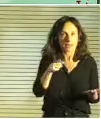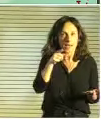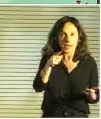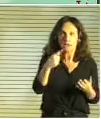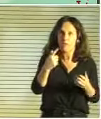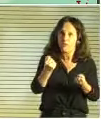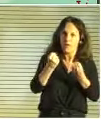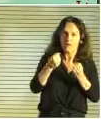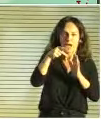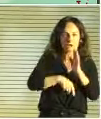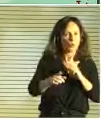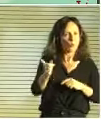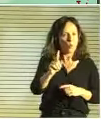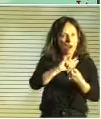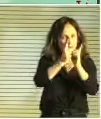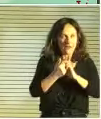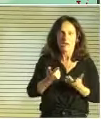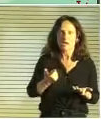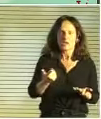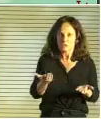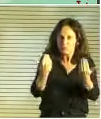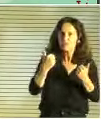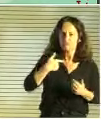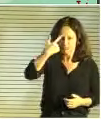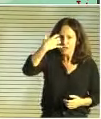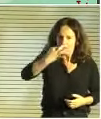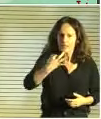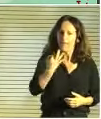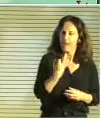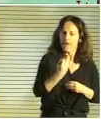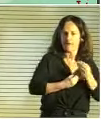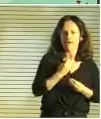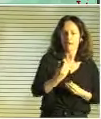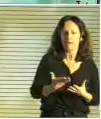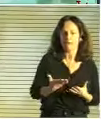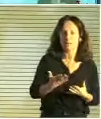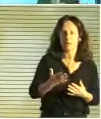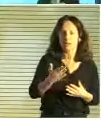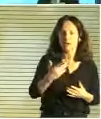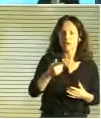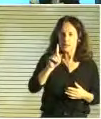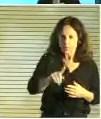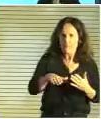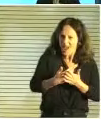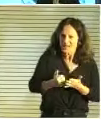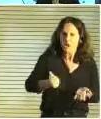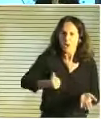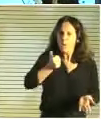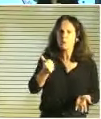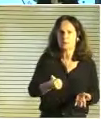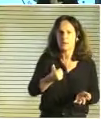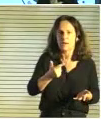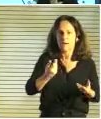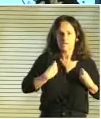we believe tourism will be better, life will be better, and there will be a better life for societies and for people. And I think